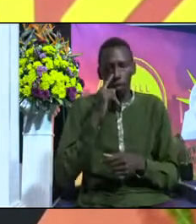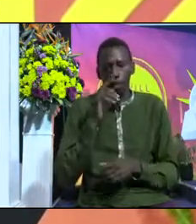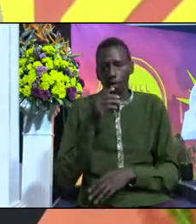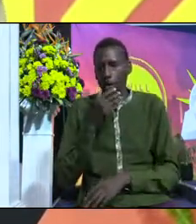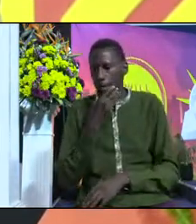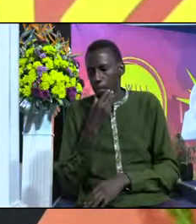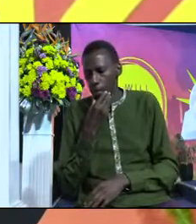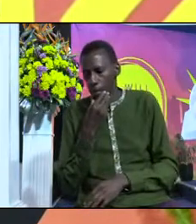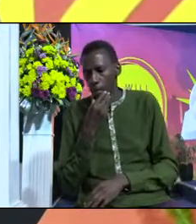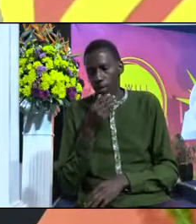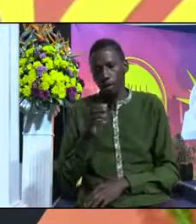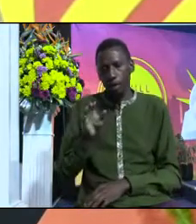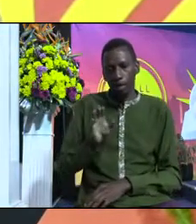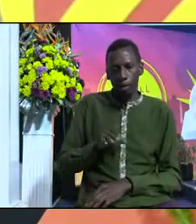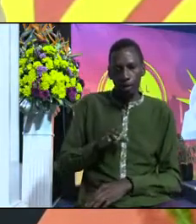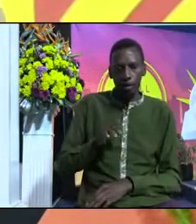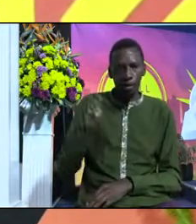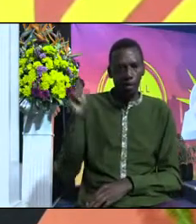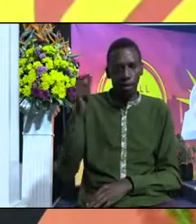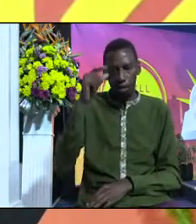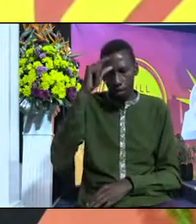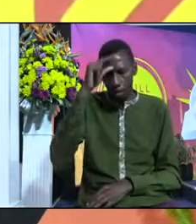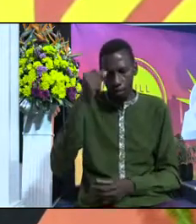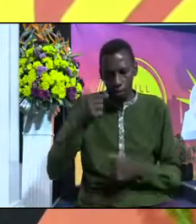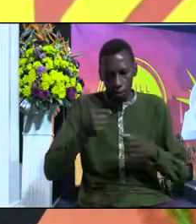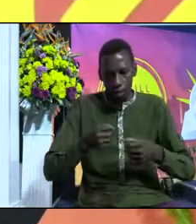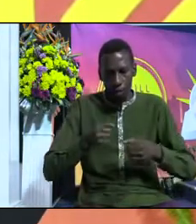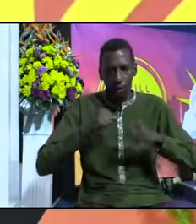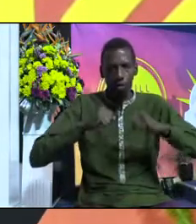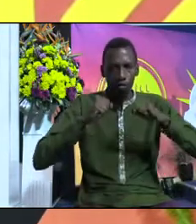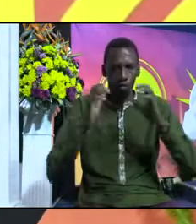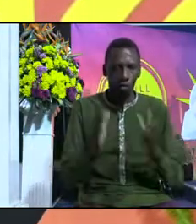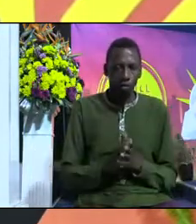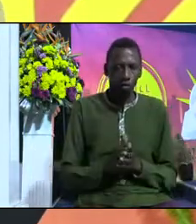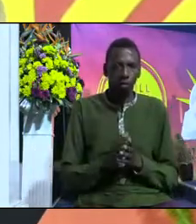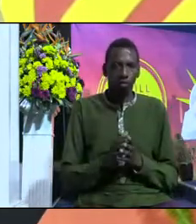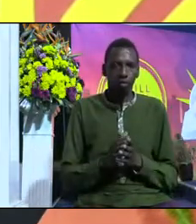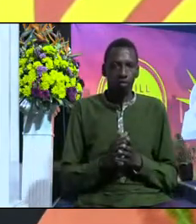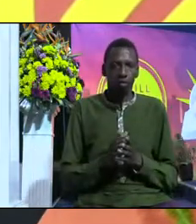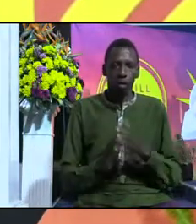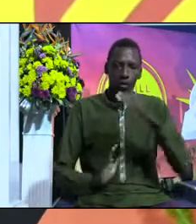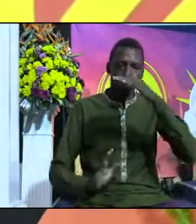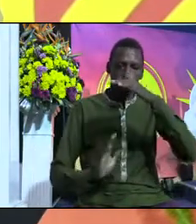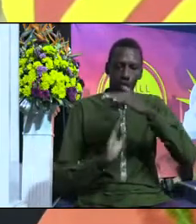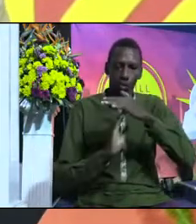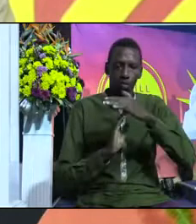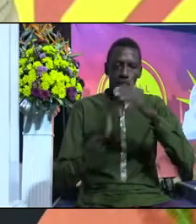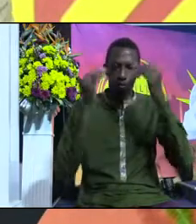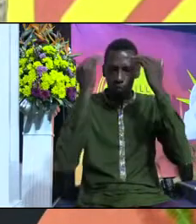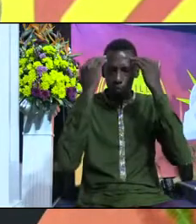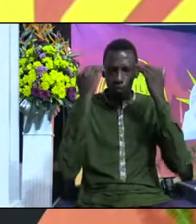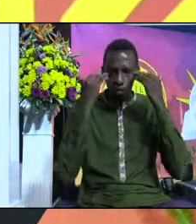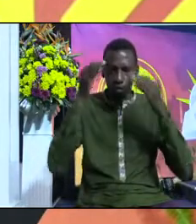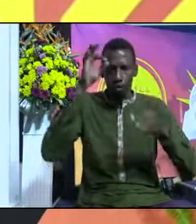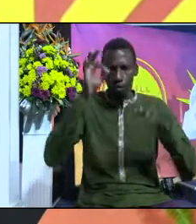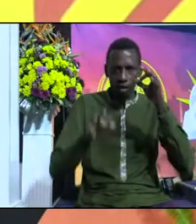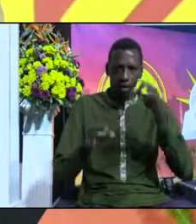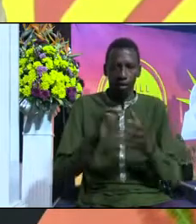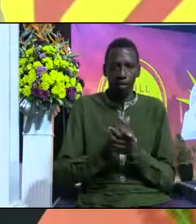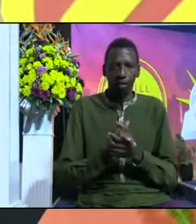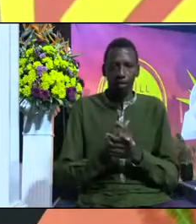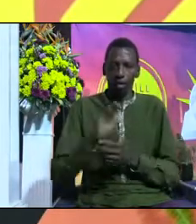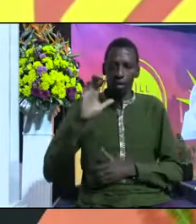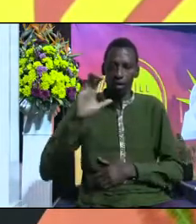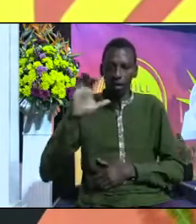Mrs. Kenyan government official, Mr. Supreme Court judge, Mr. CEO, Mr.